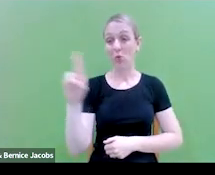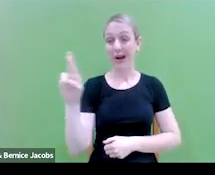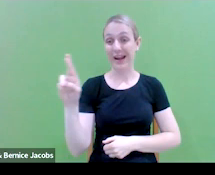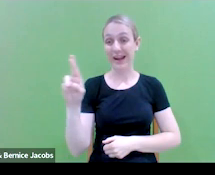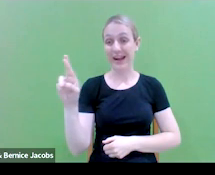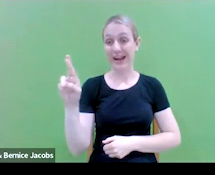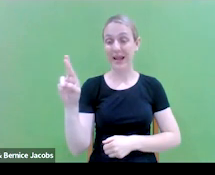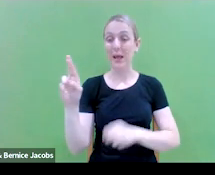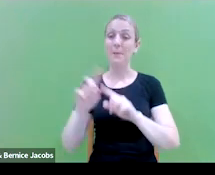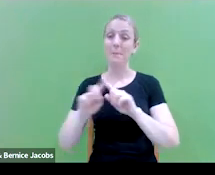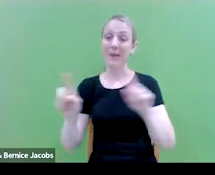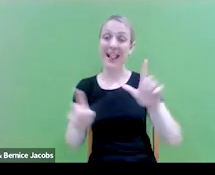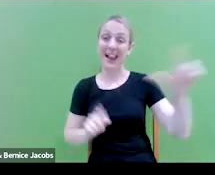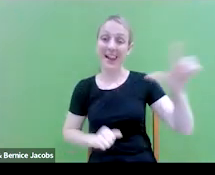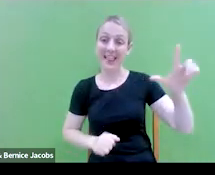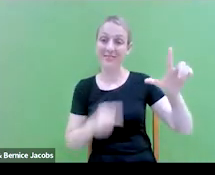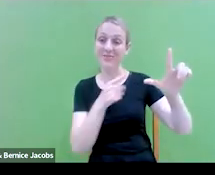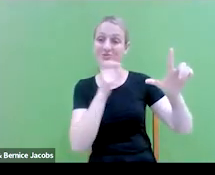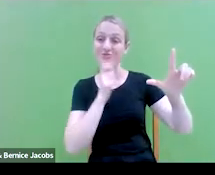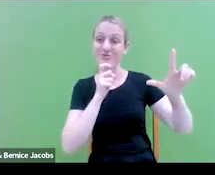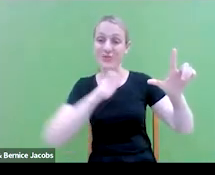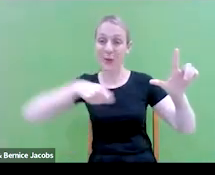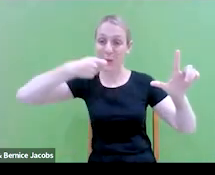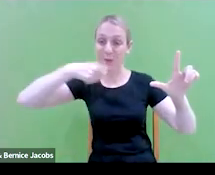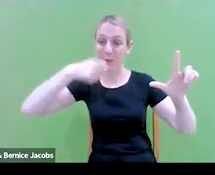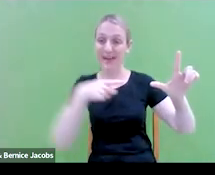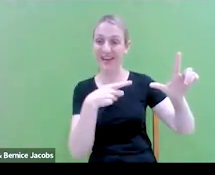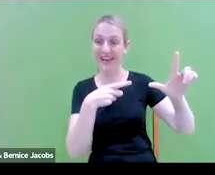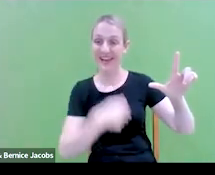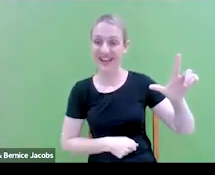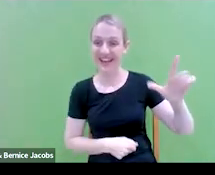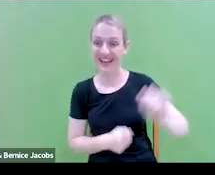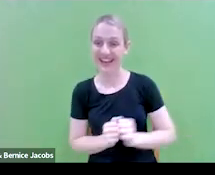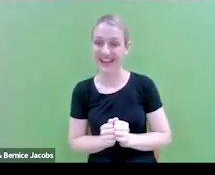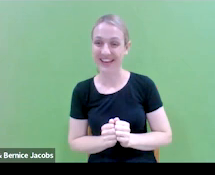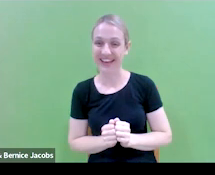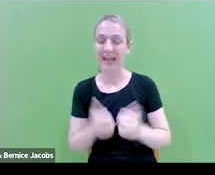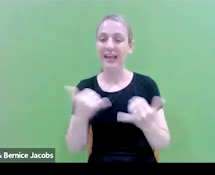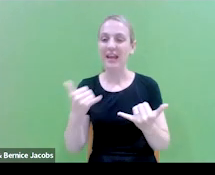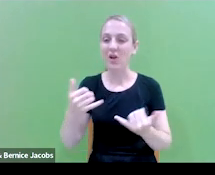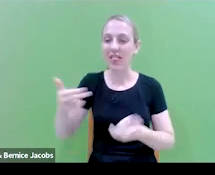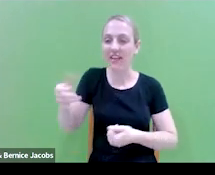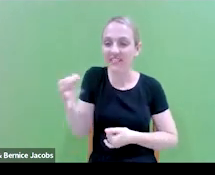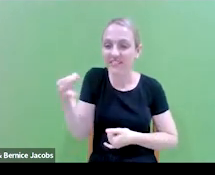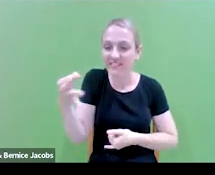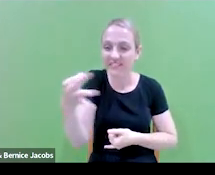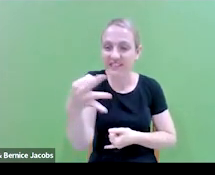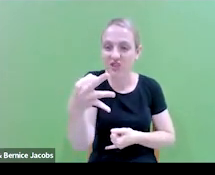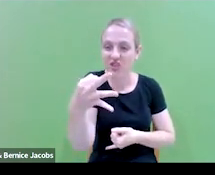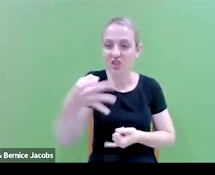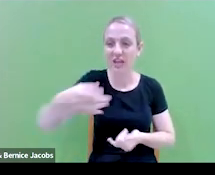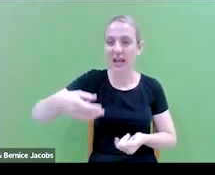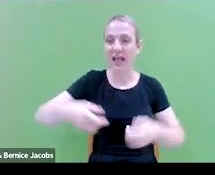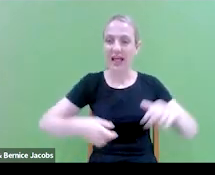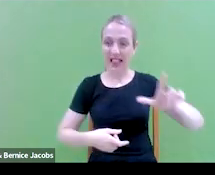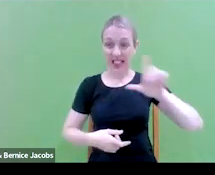eat left-handed. And so using a fish knife in the left hand